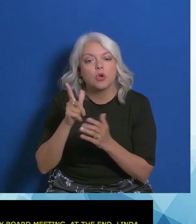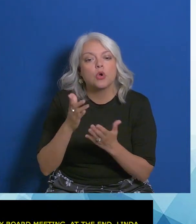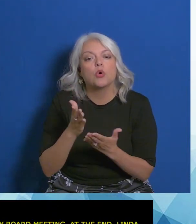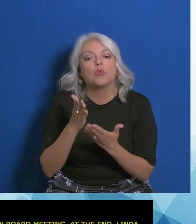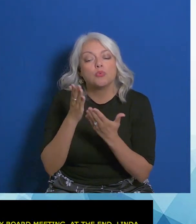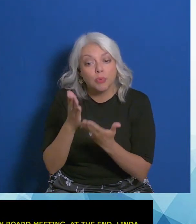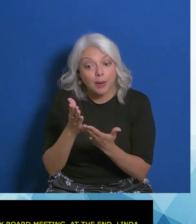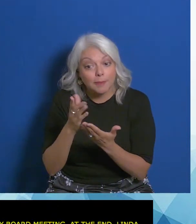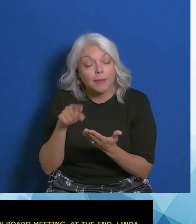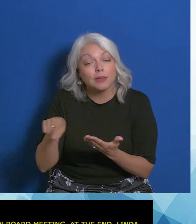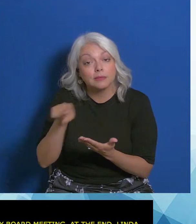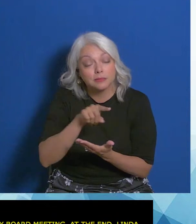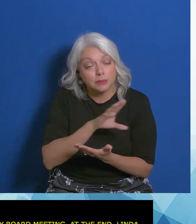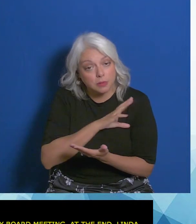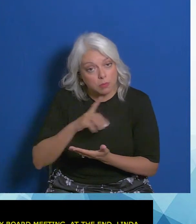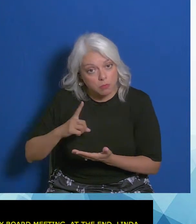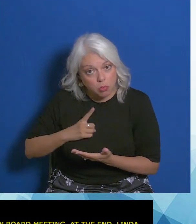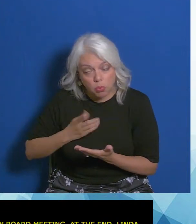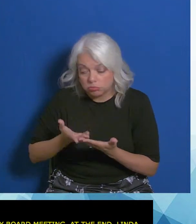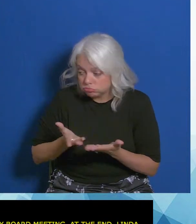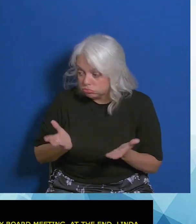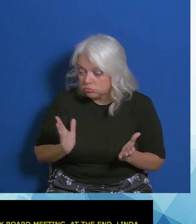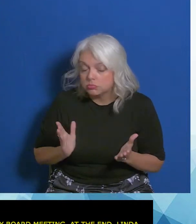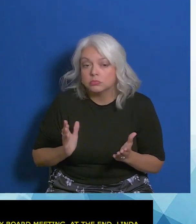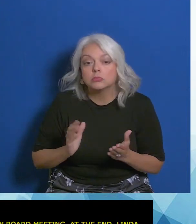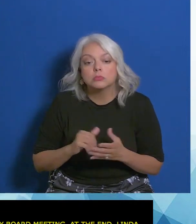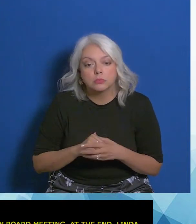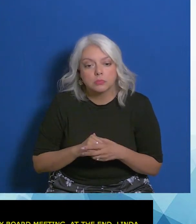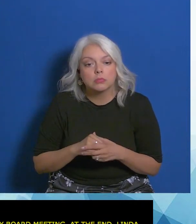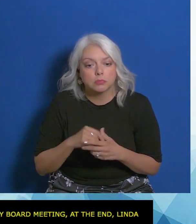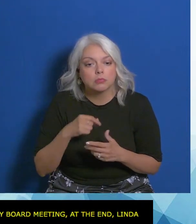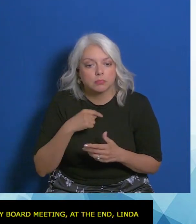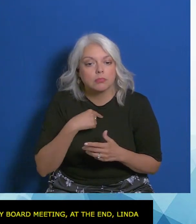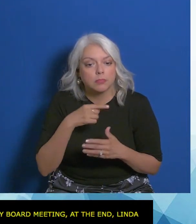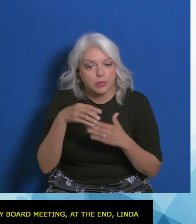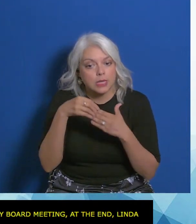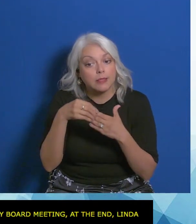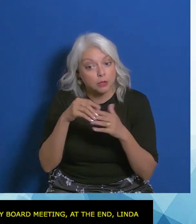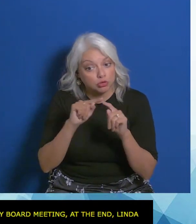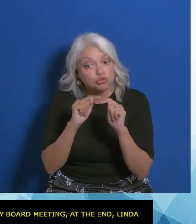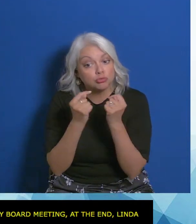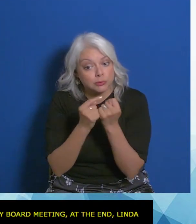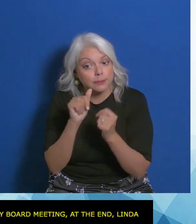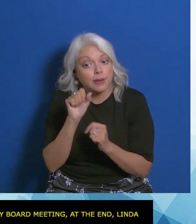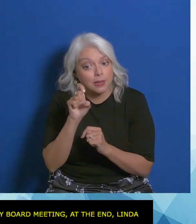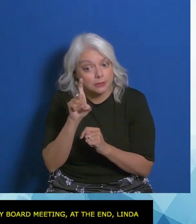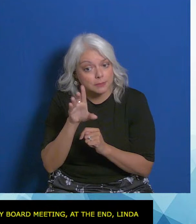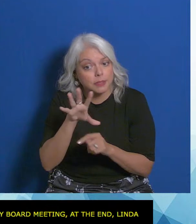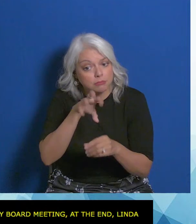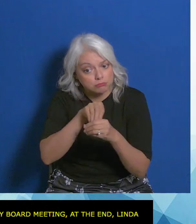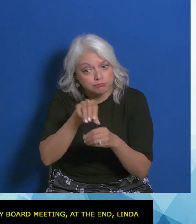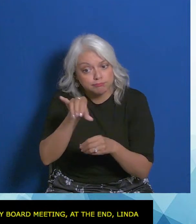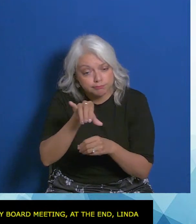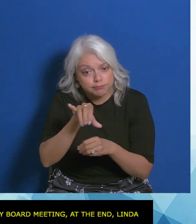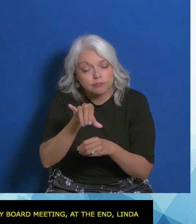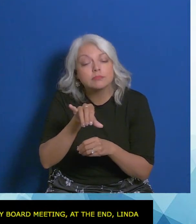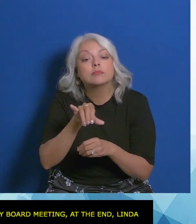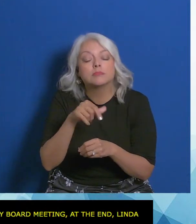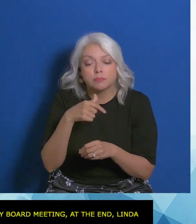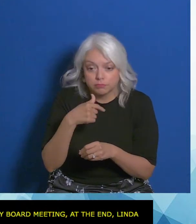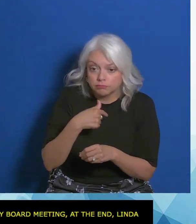recommended to the board, and I think the leadership team at ASDB caught